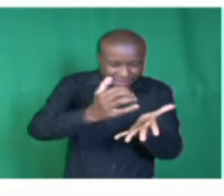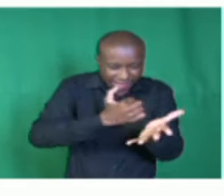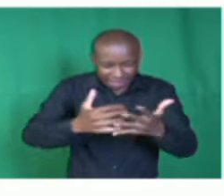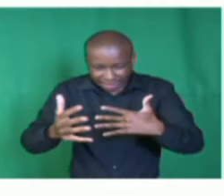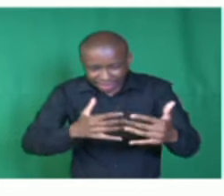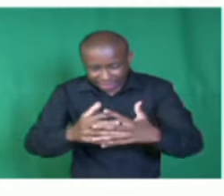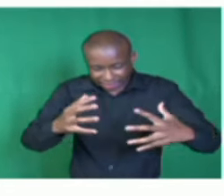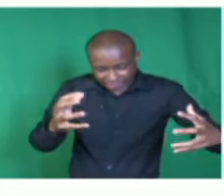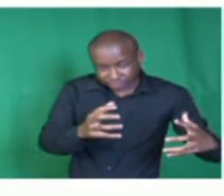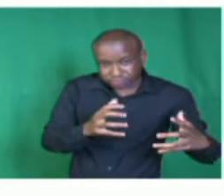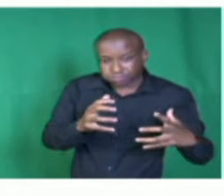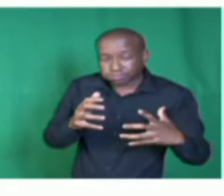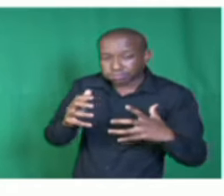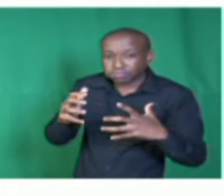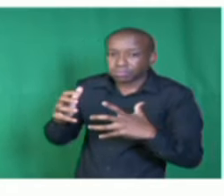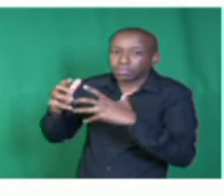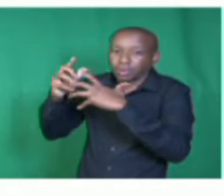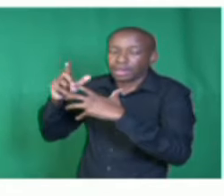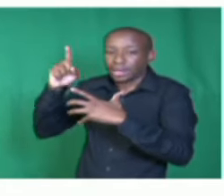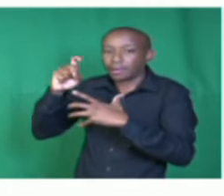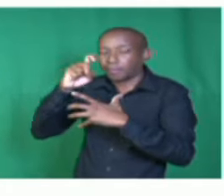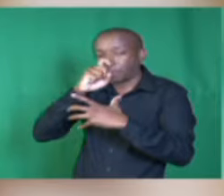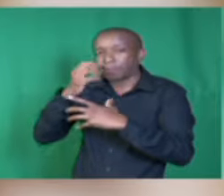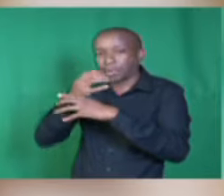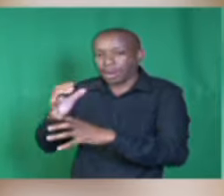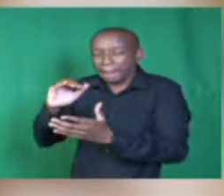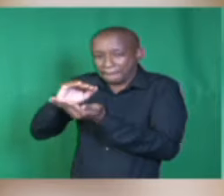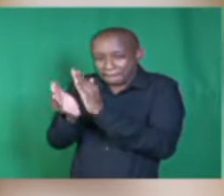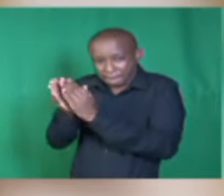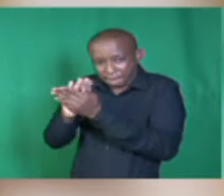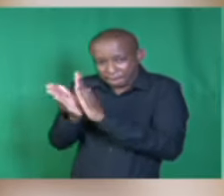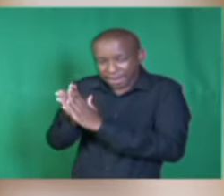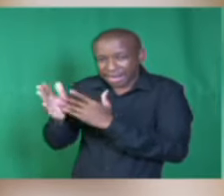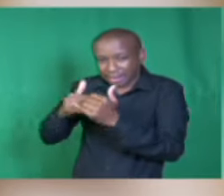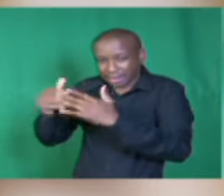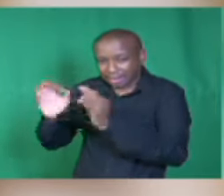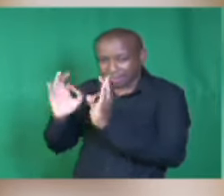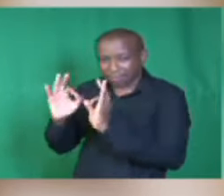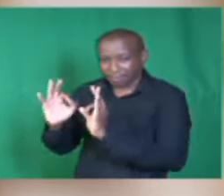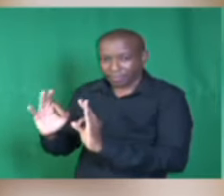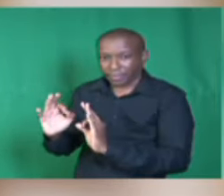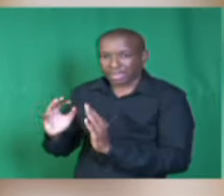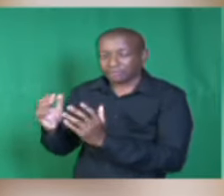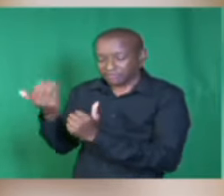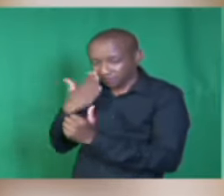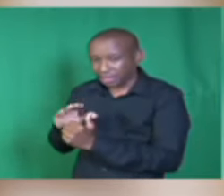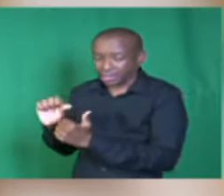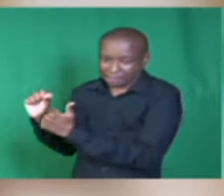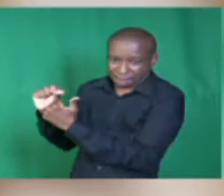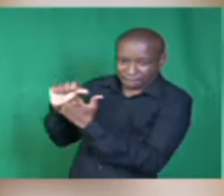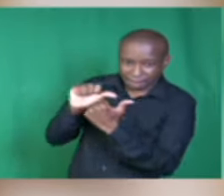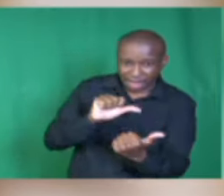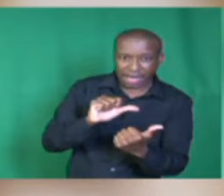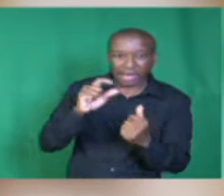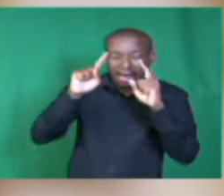and go with them to Europe so that they can make a finished good, so that they can take it back to Africa to